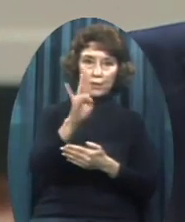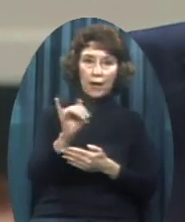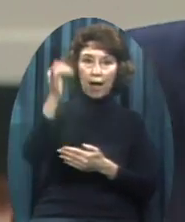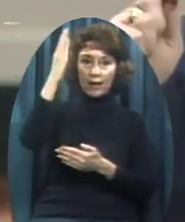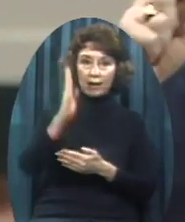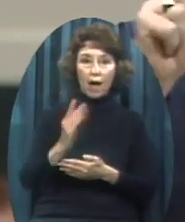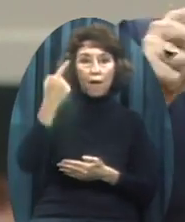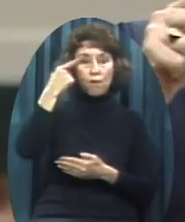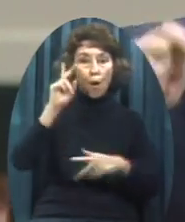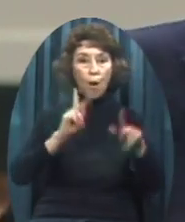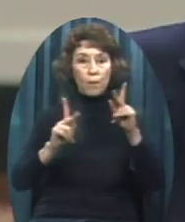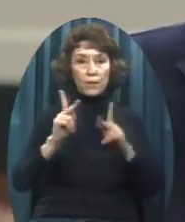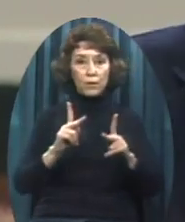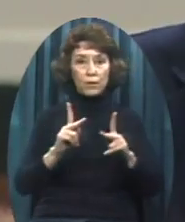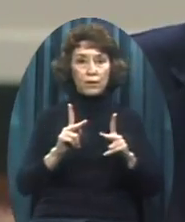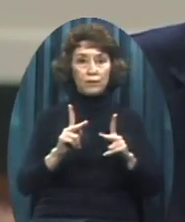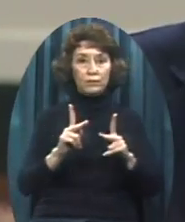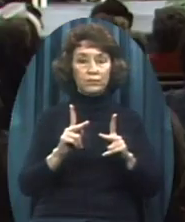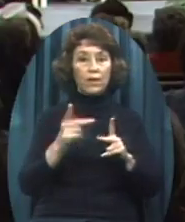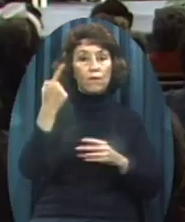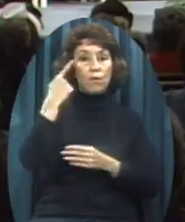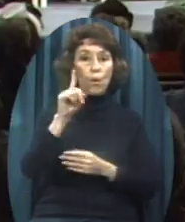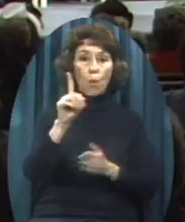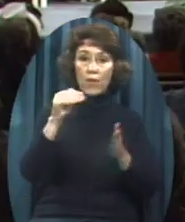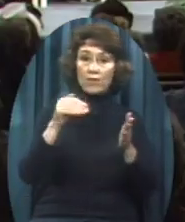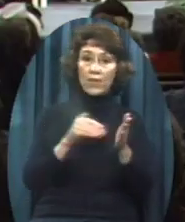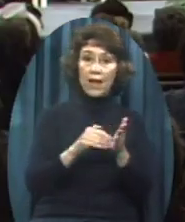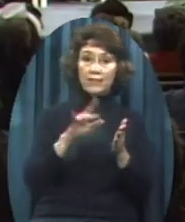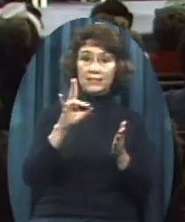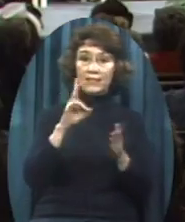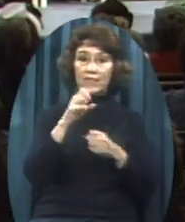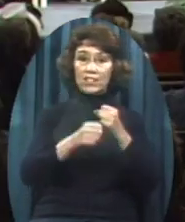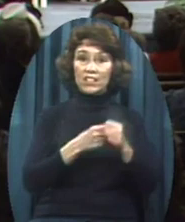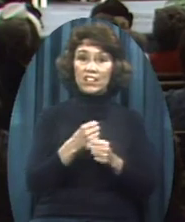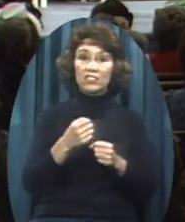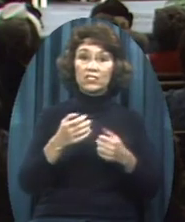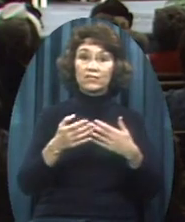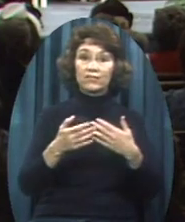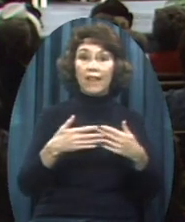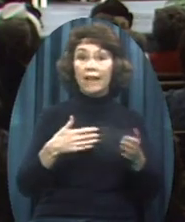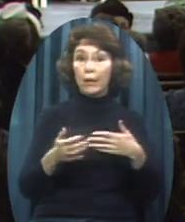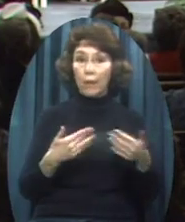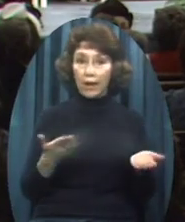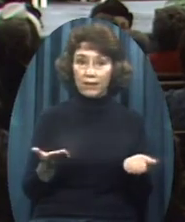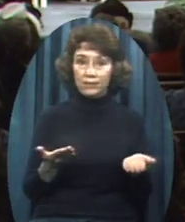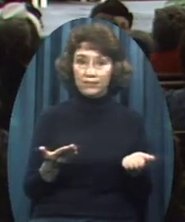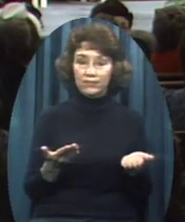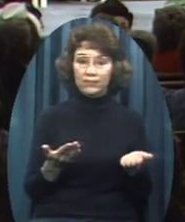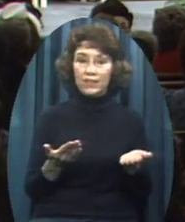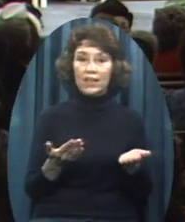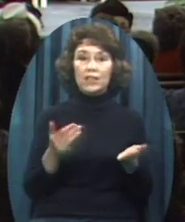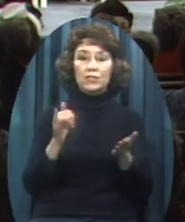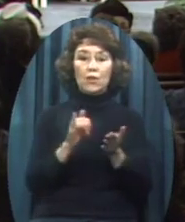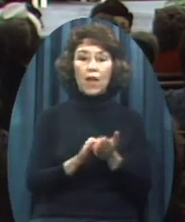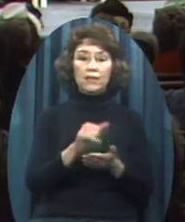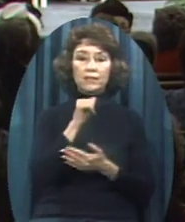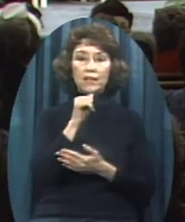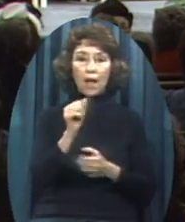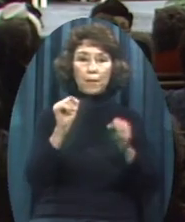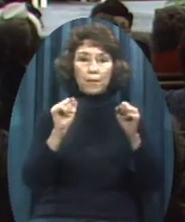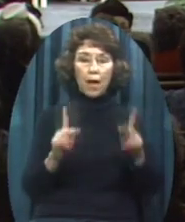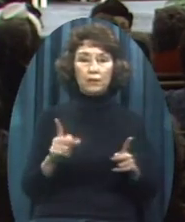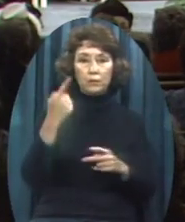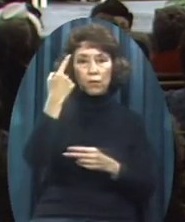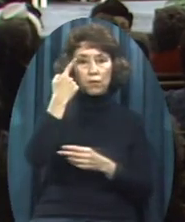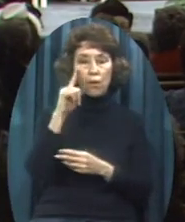more years, if the Lord should come today. And that makes it impossible for the despots and the